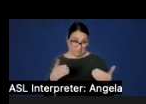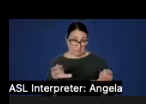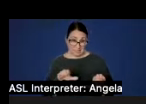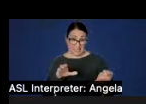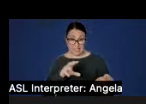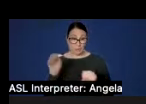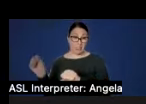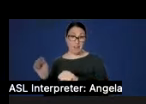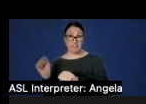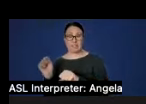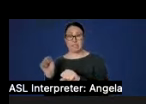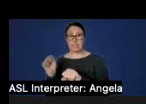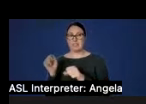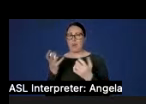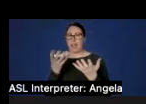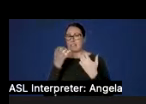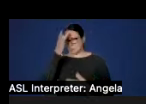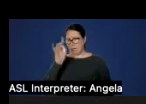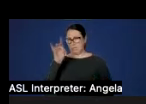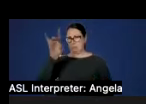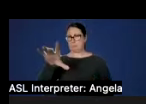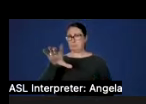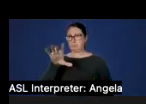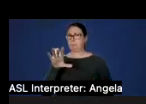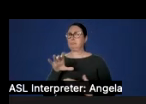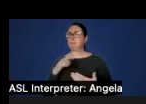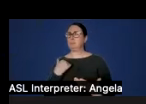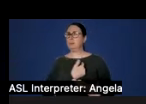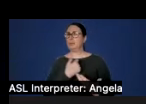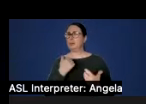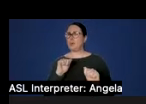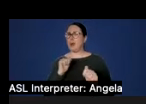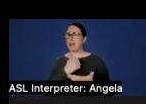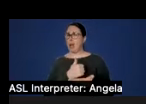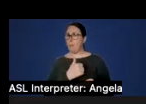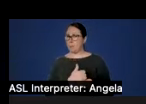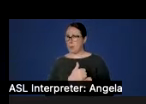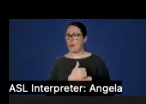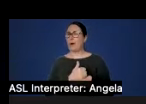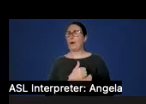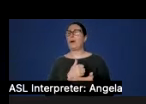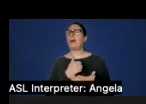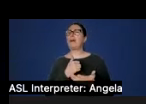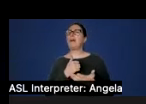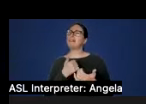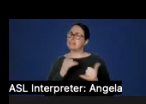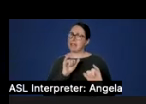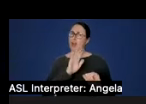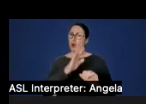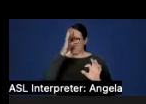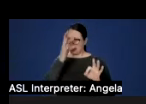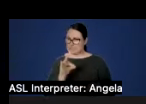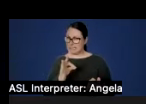I don't know, I just wanted to throw that out there, like, we were trying to help her, you know, and it's still her decision and stuff,